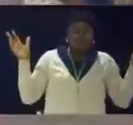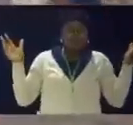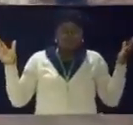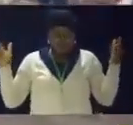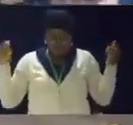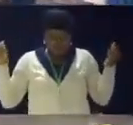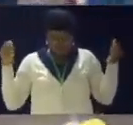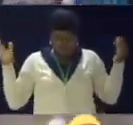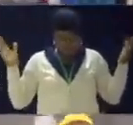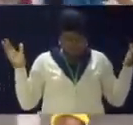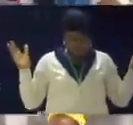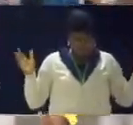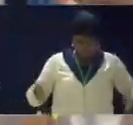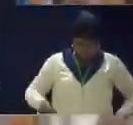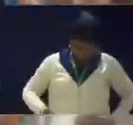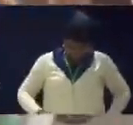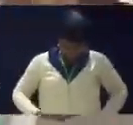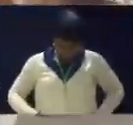That's all right.